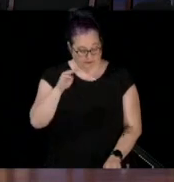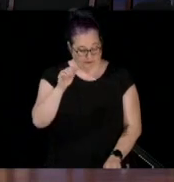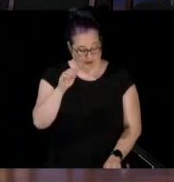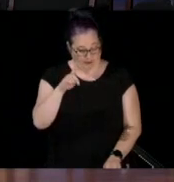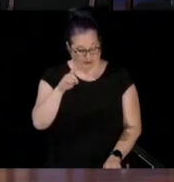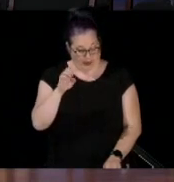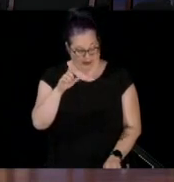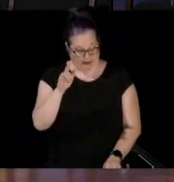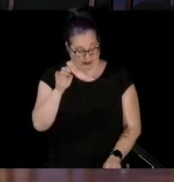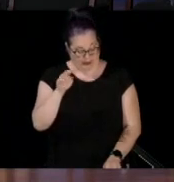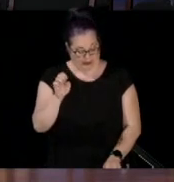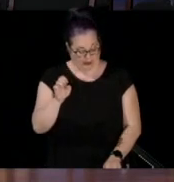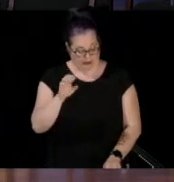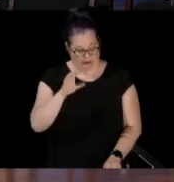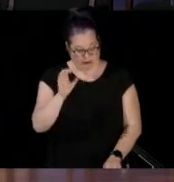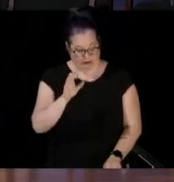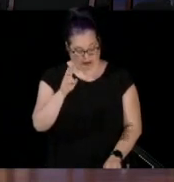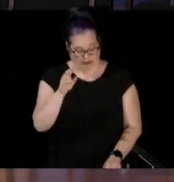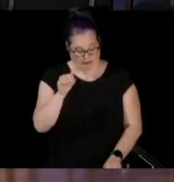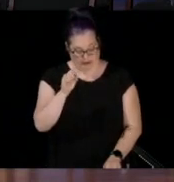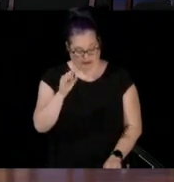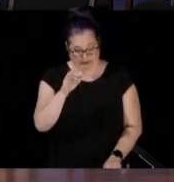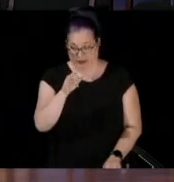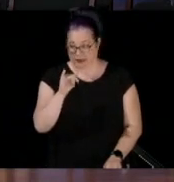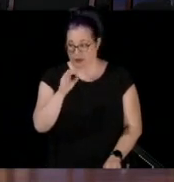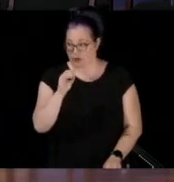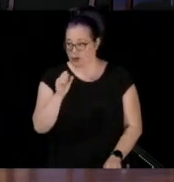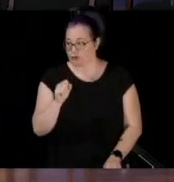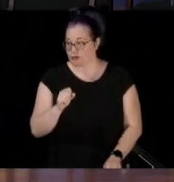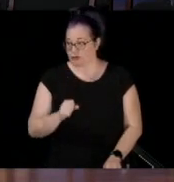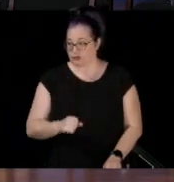Madeline Christina Vasilios.